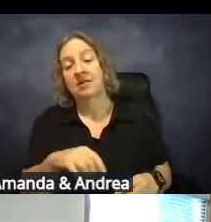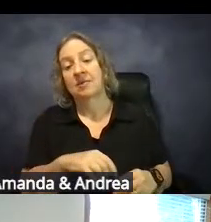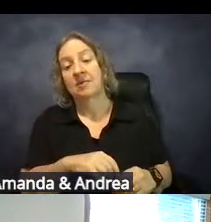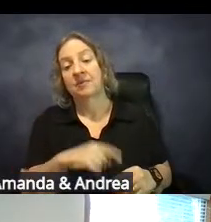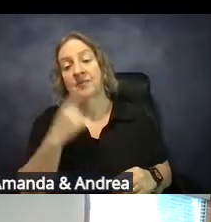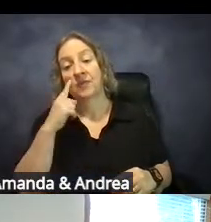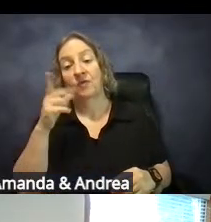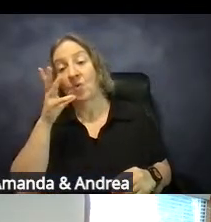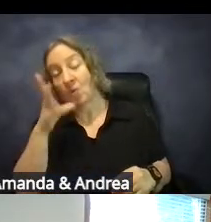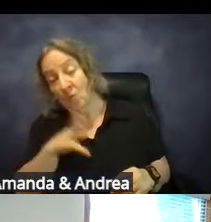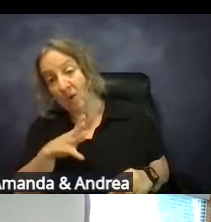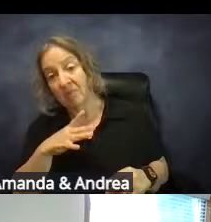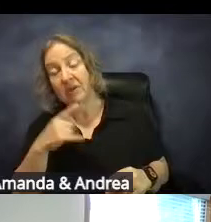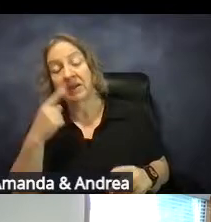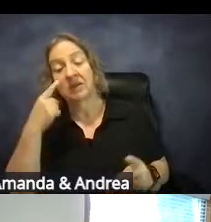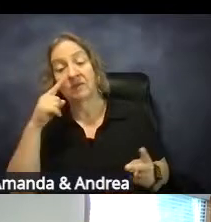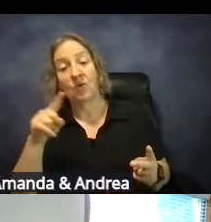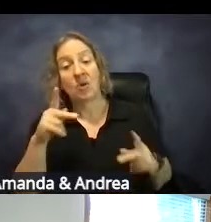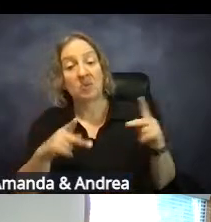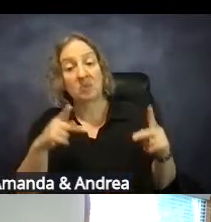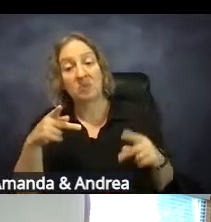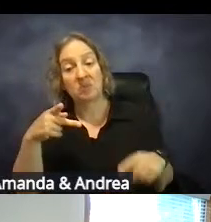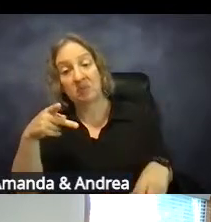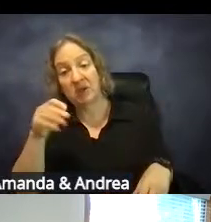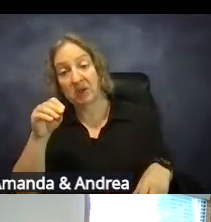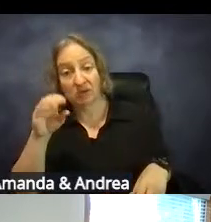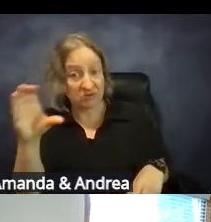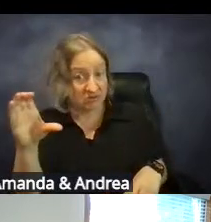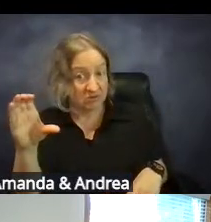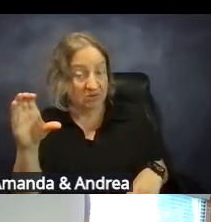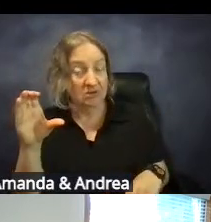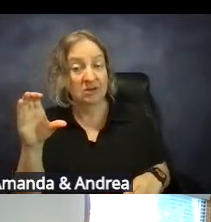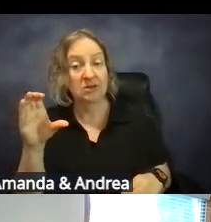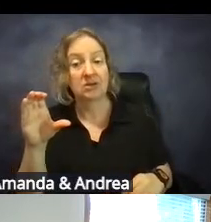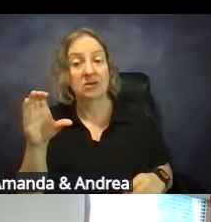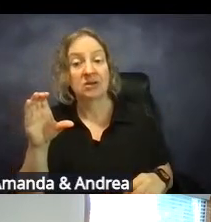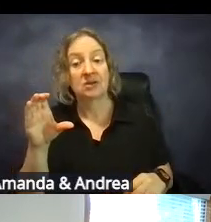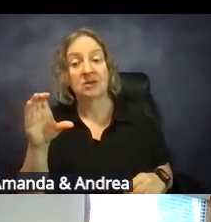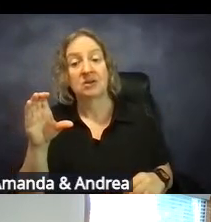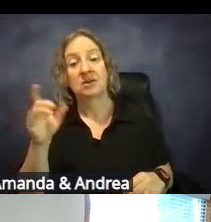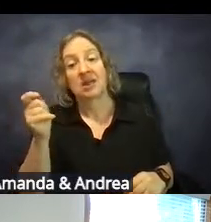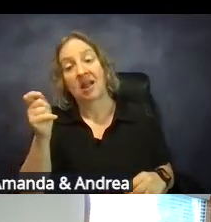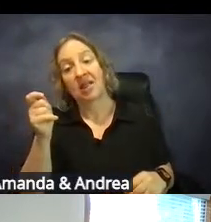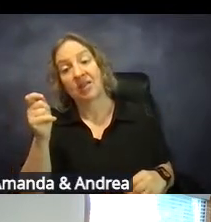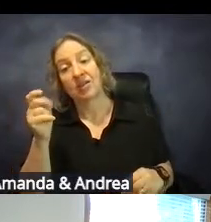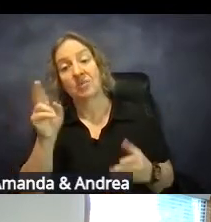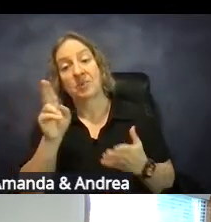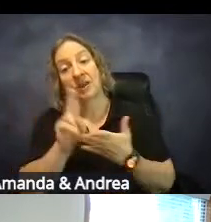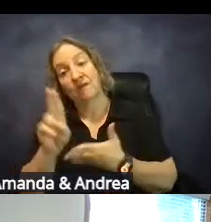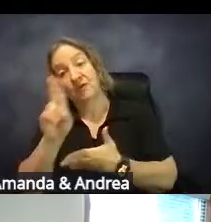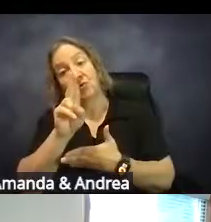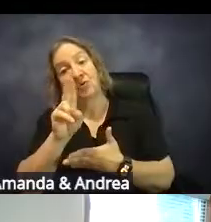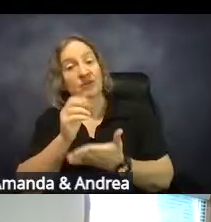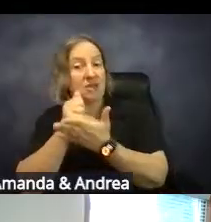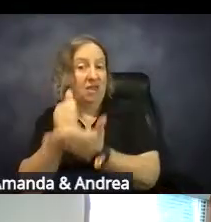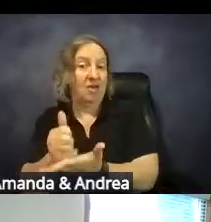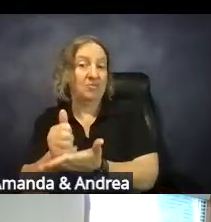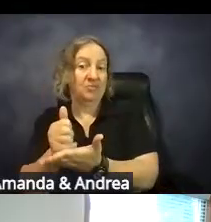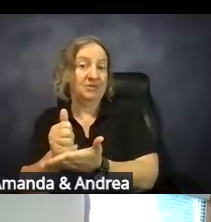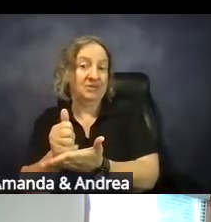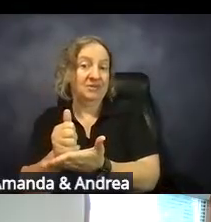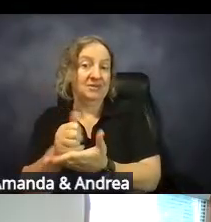for women and for people of color, a little bit of university helps in